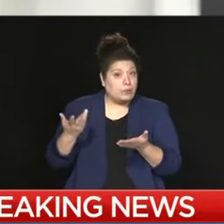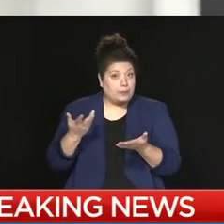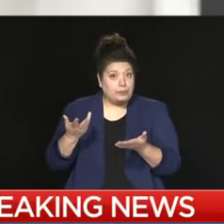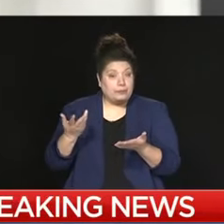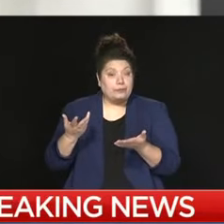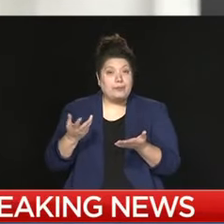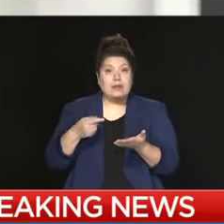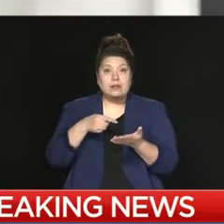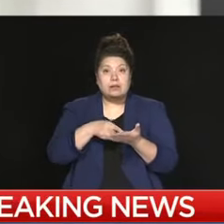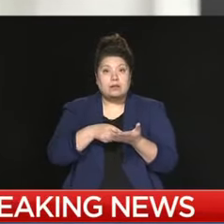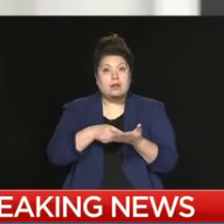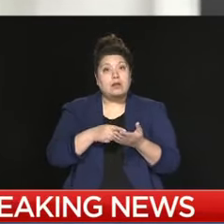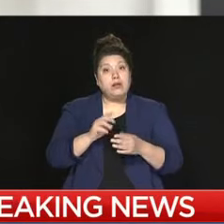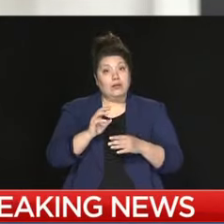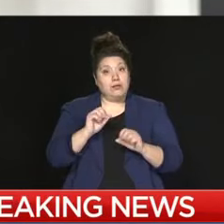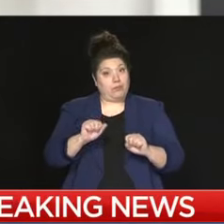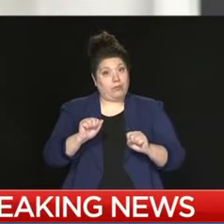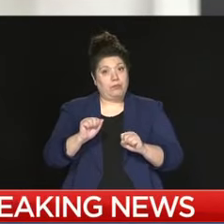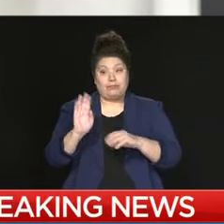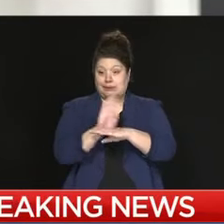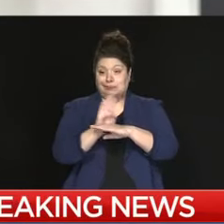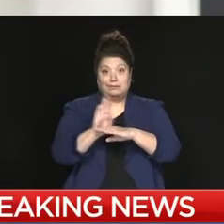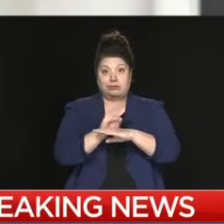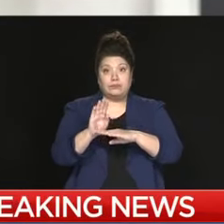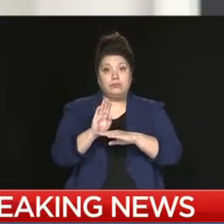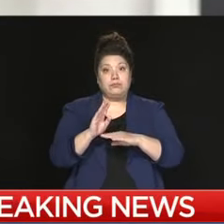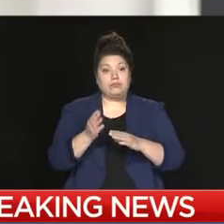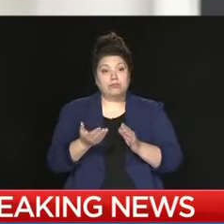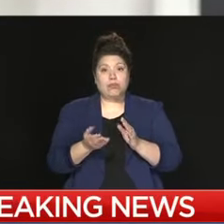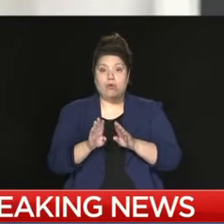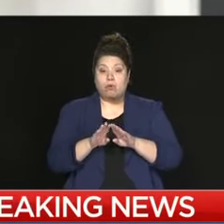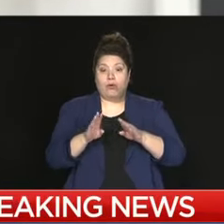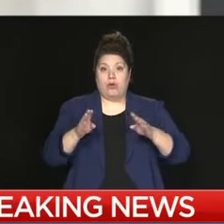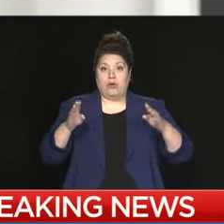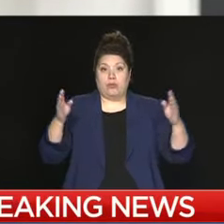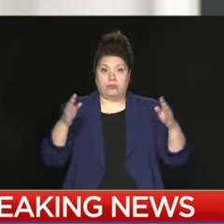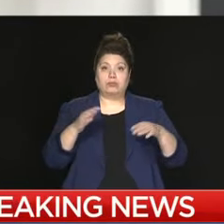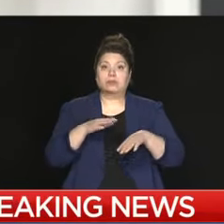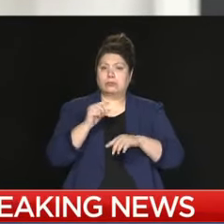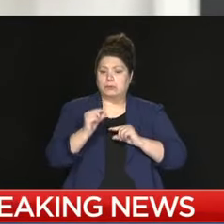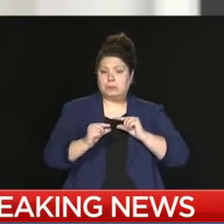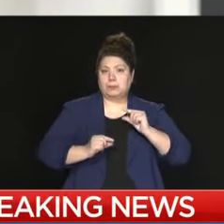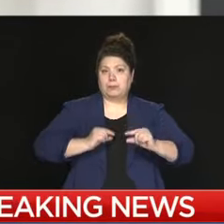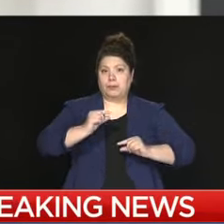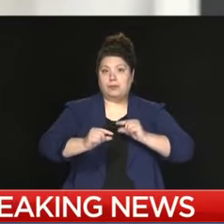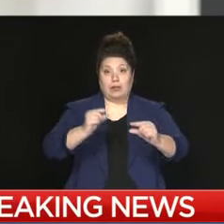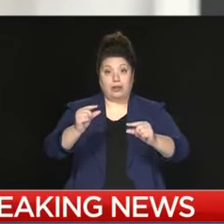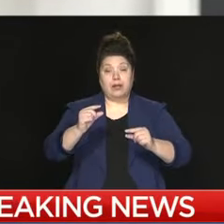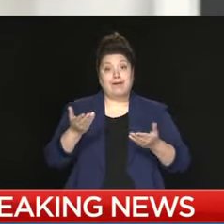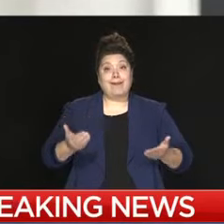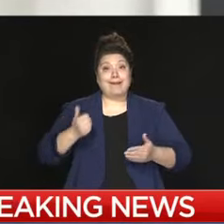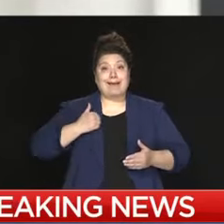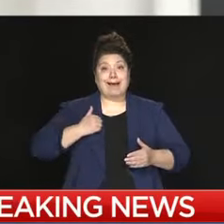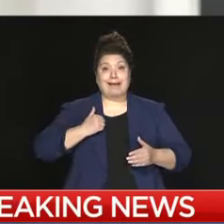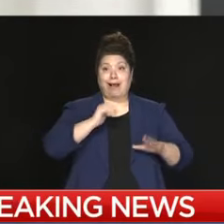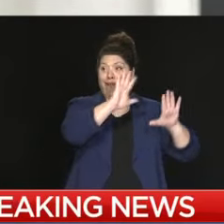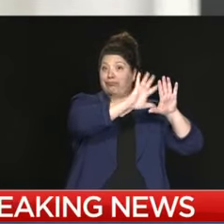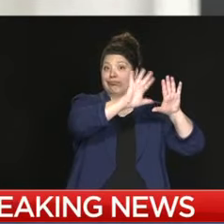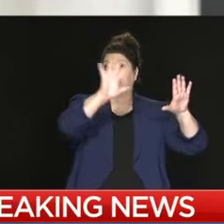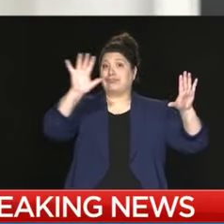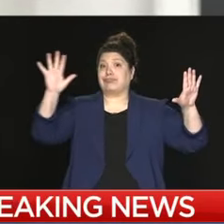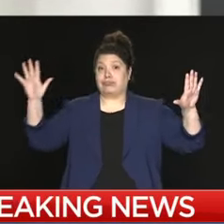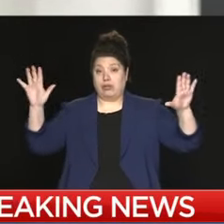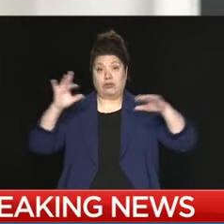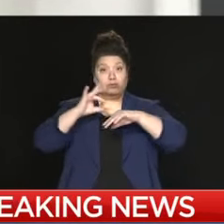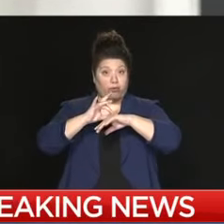gradual reopening of the economy. Canada is a very huge country, and the pandemic did not